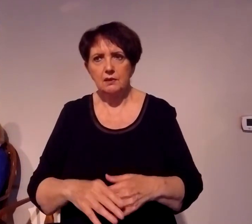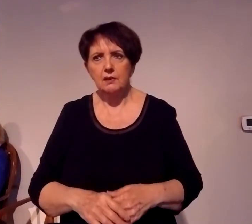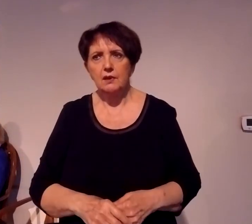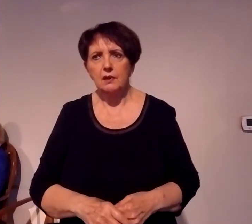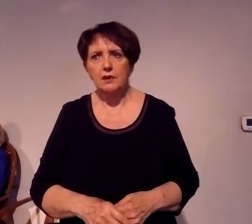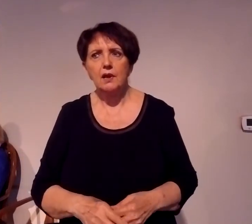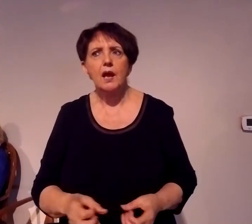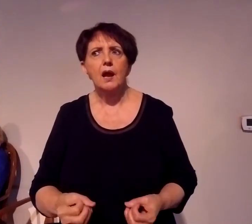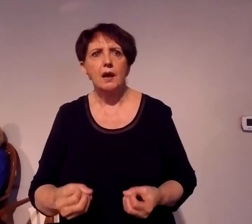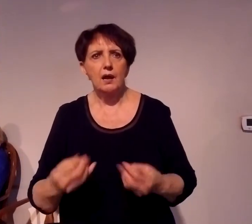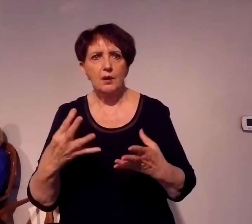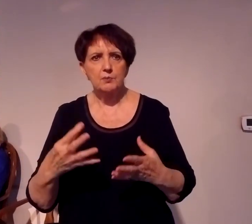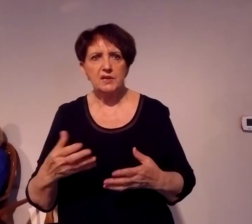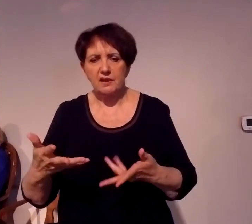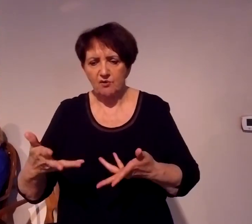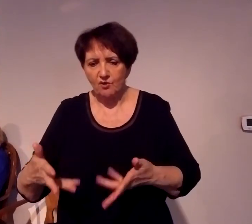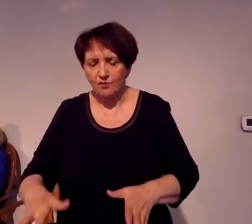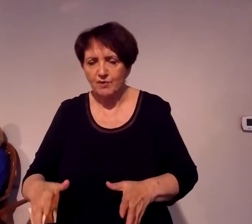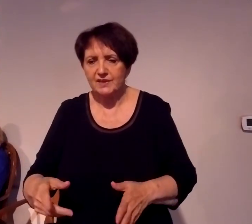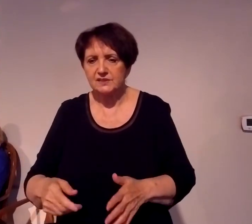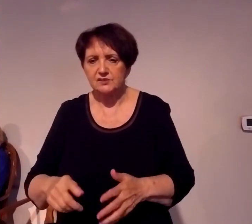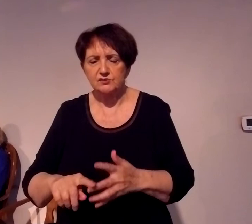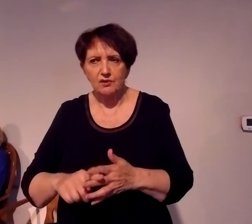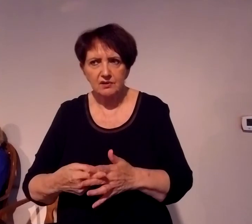How many have been already ignited